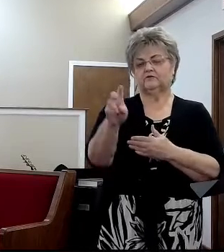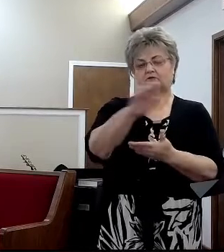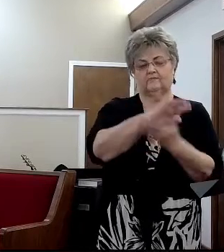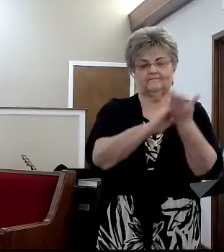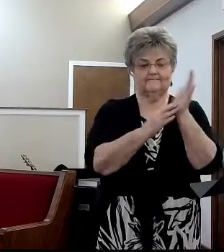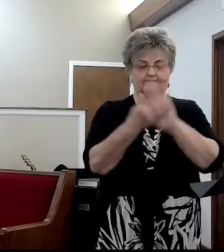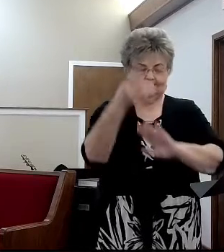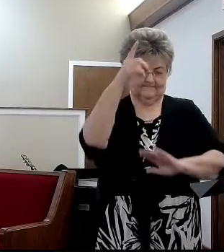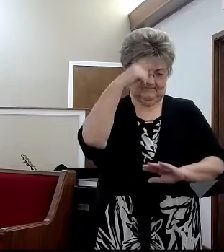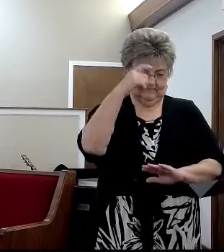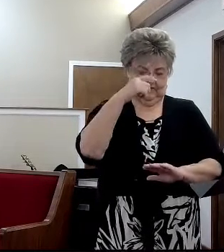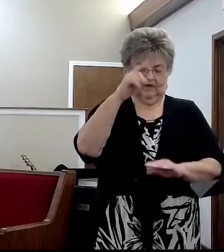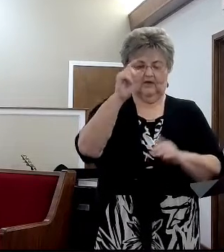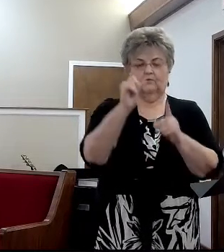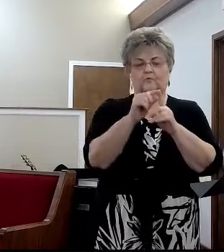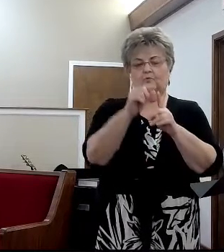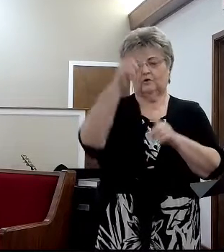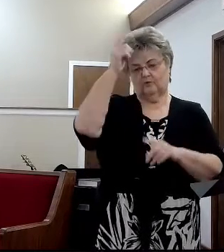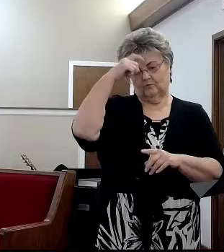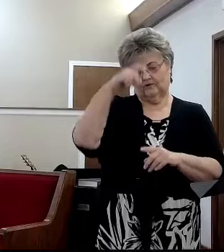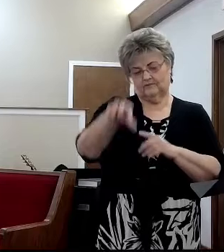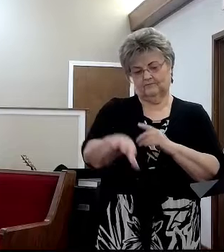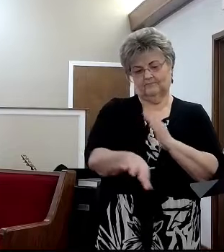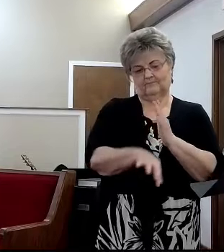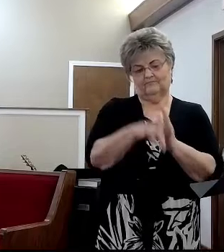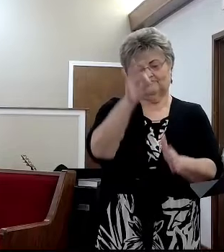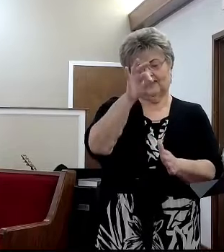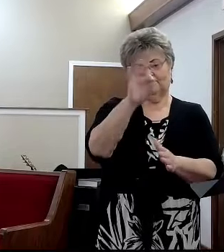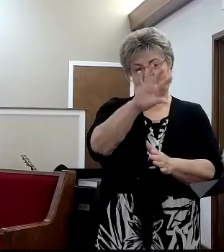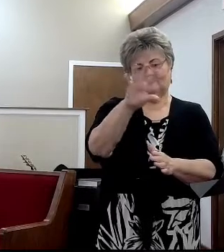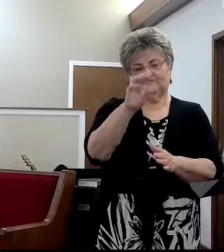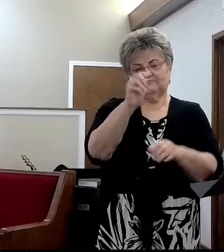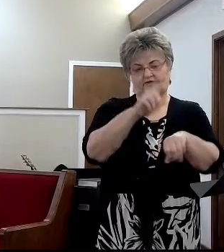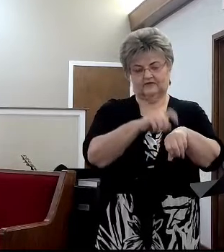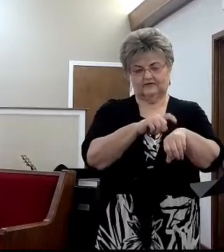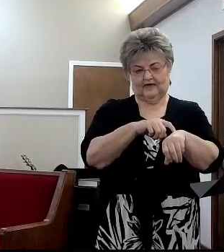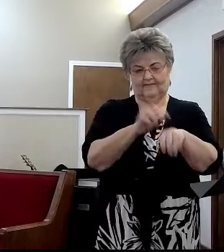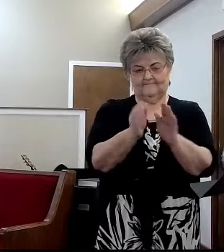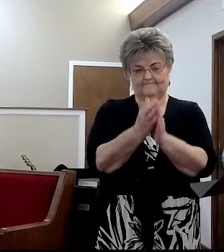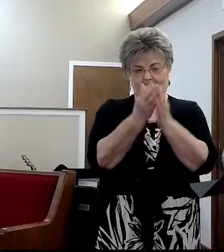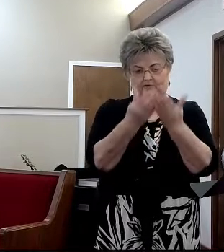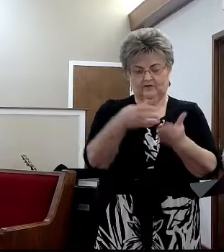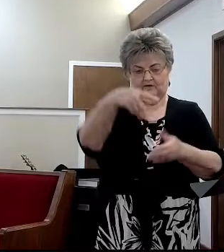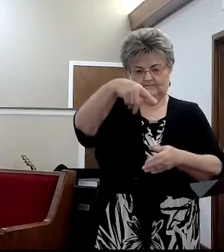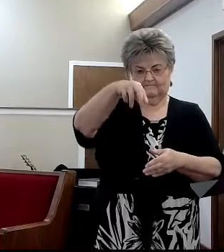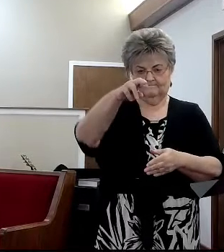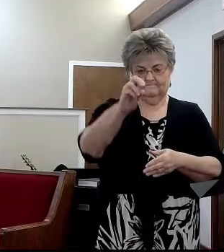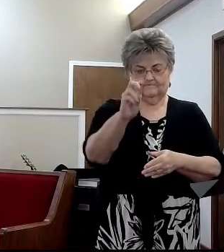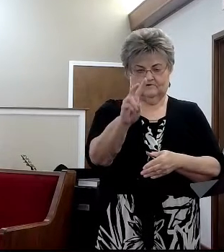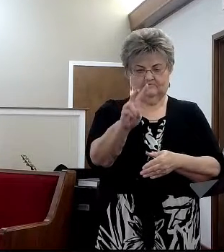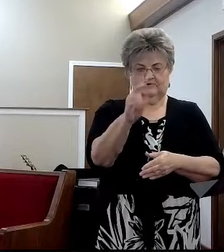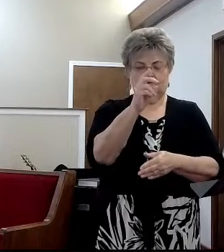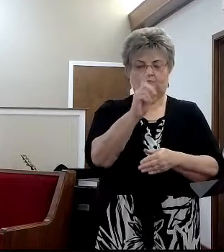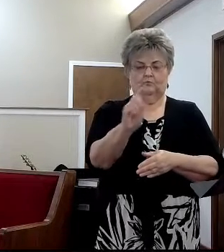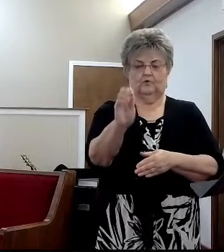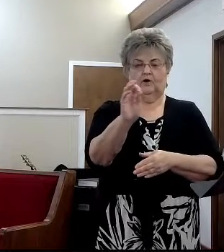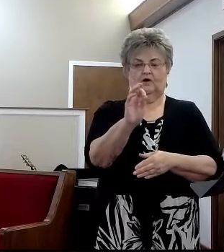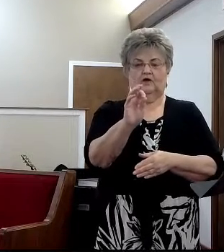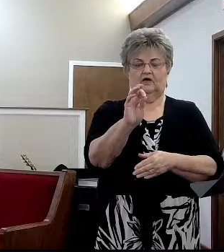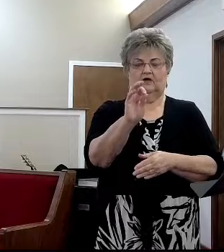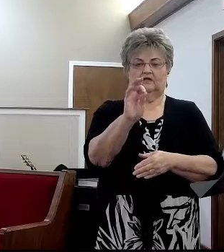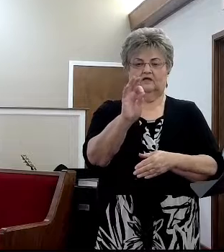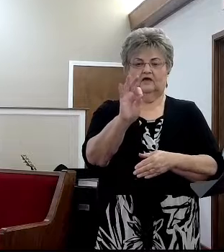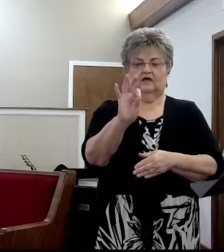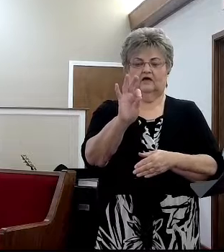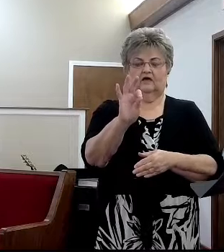wise. The word wisdom is found 50 times in the book of Proverbs. As you know, Proverbs is one of the five books that makes up the wisdom